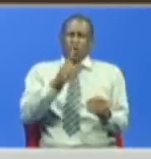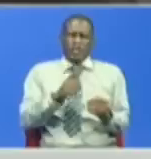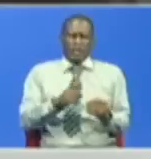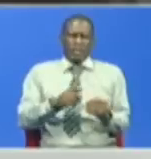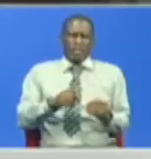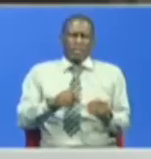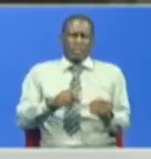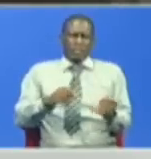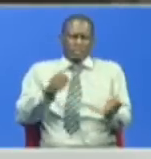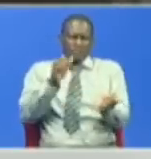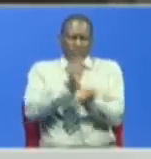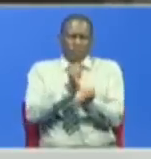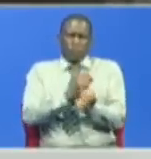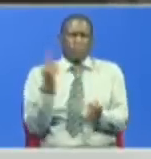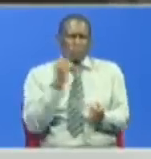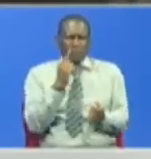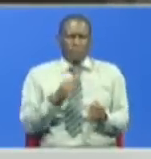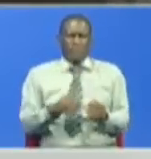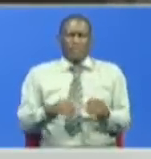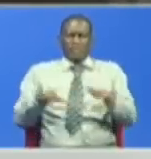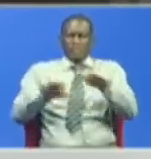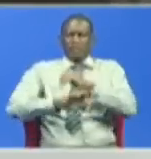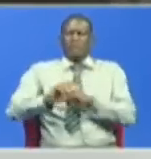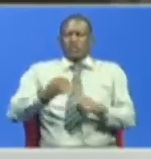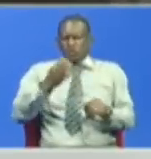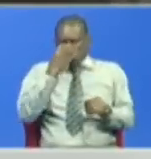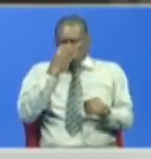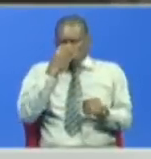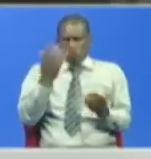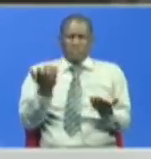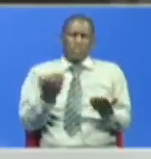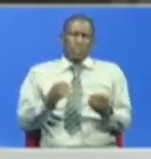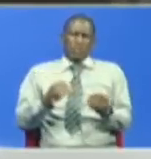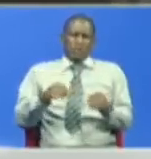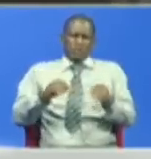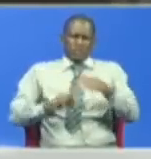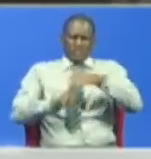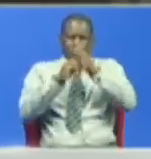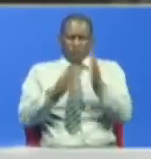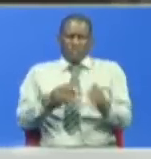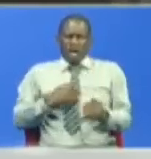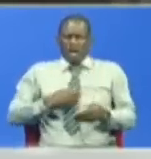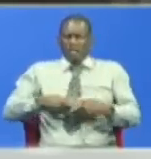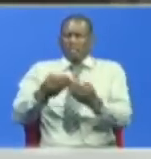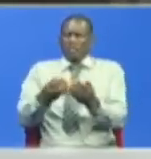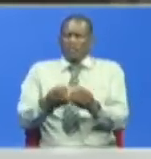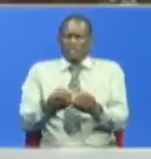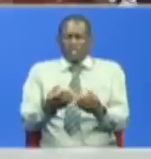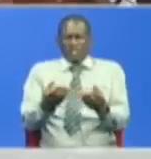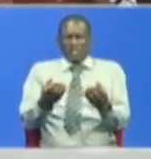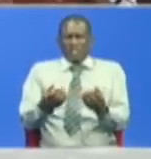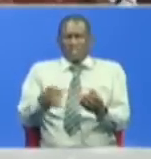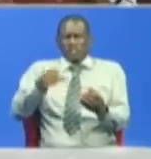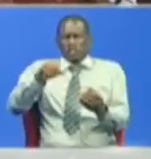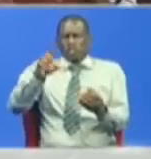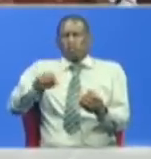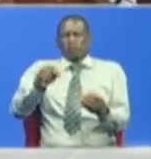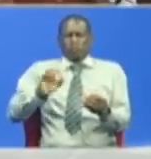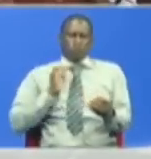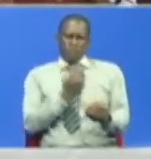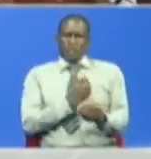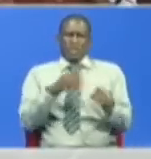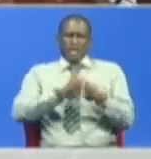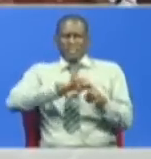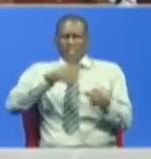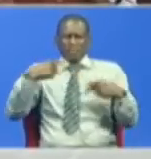dire. Dipiruto's allies have been relegated to less plum committees as they now watch their political adversaries take up the driver's